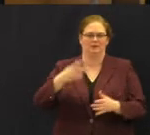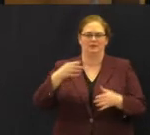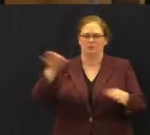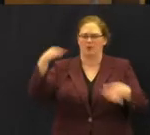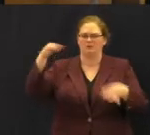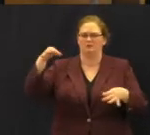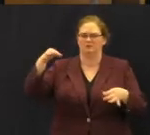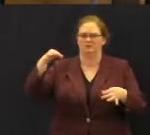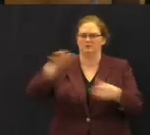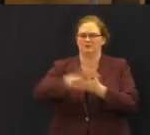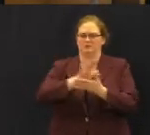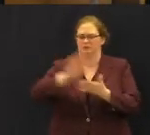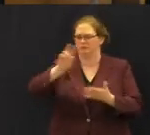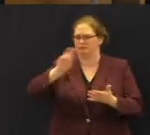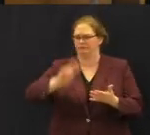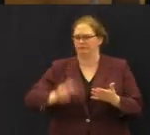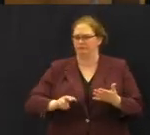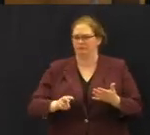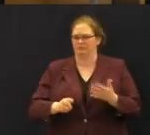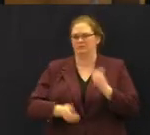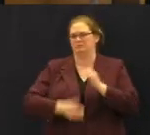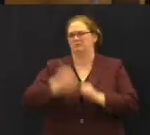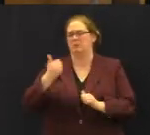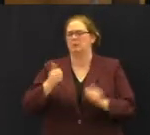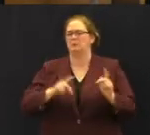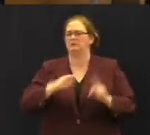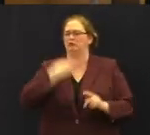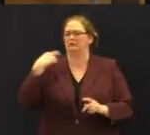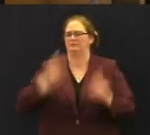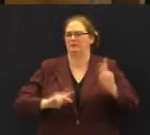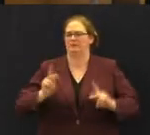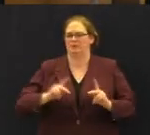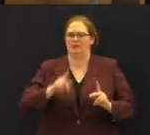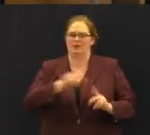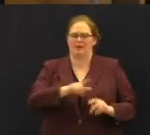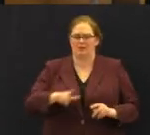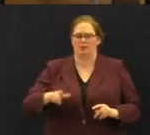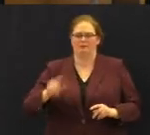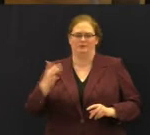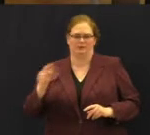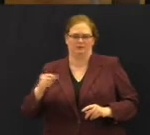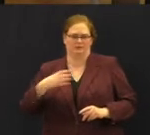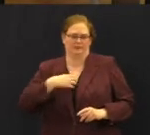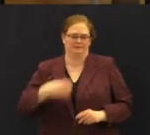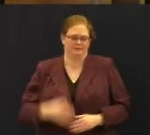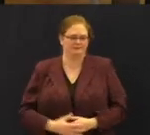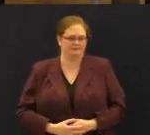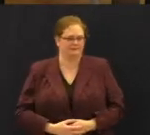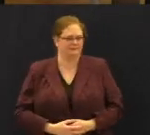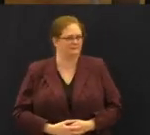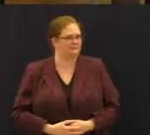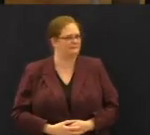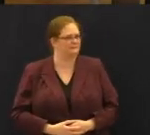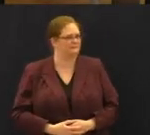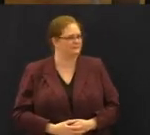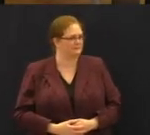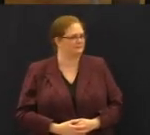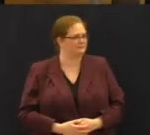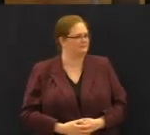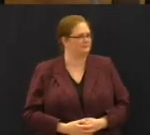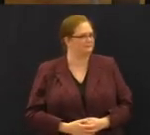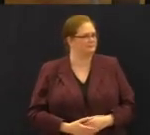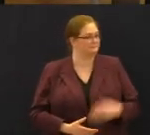the information on. And those would be the folks most at risk because a landlord-tenant complaint has been filed against them. Thanks.